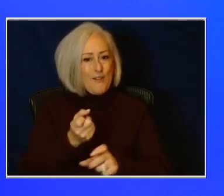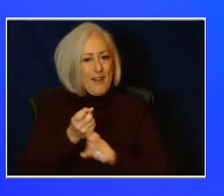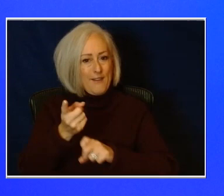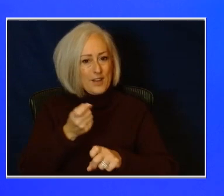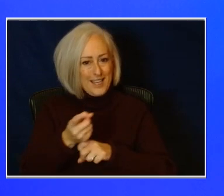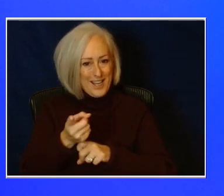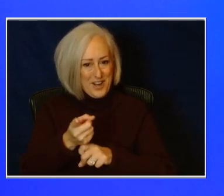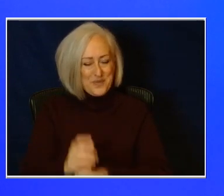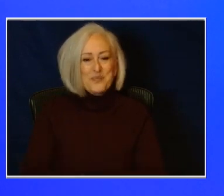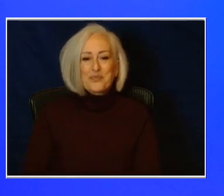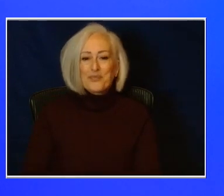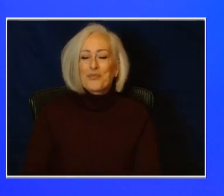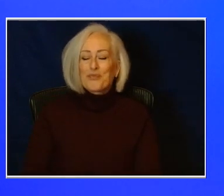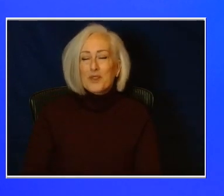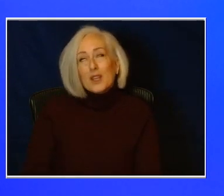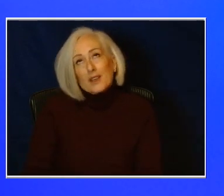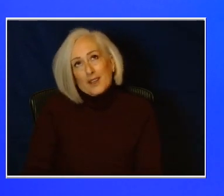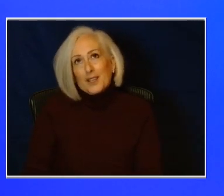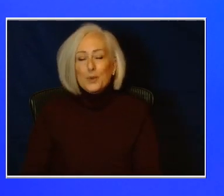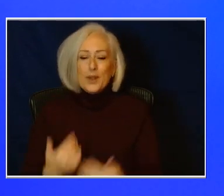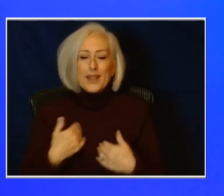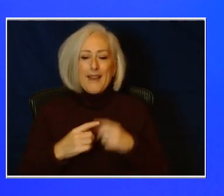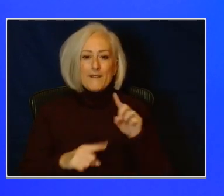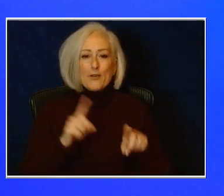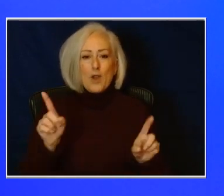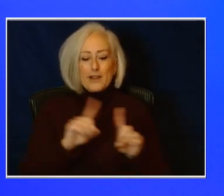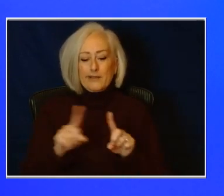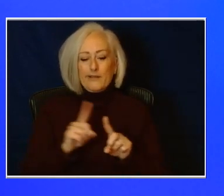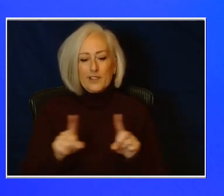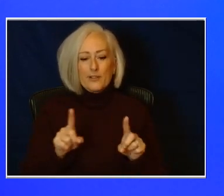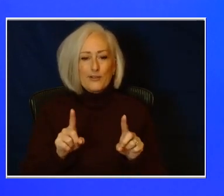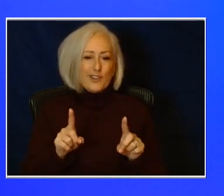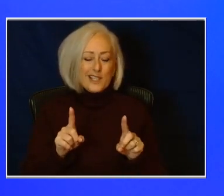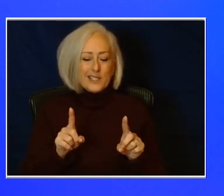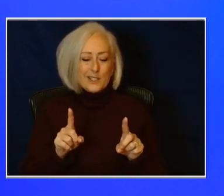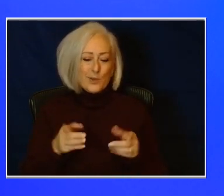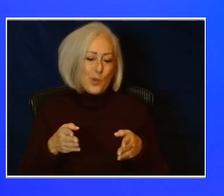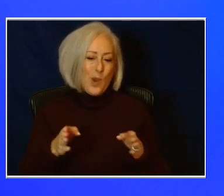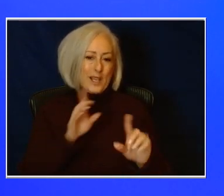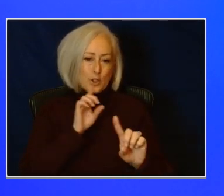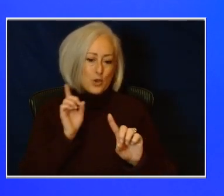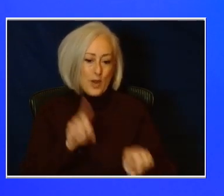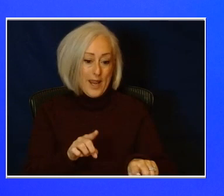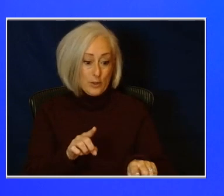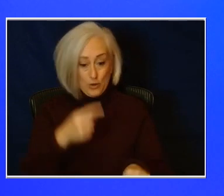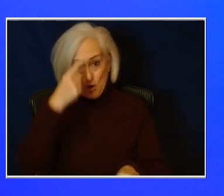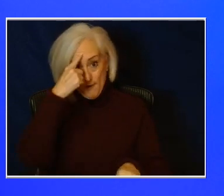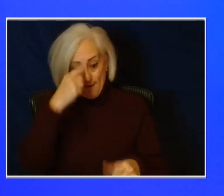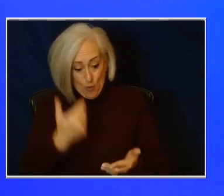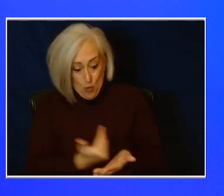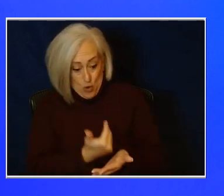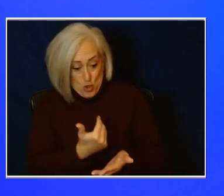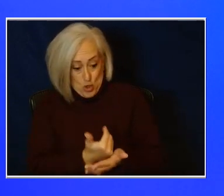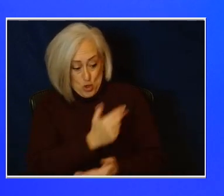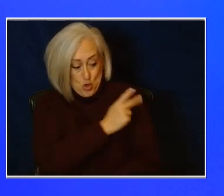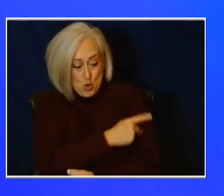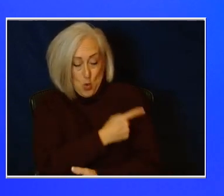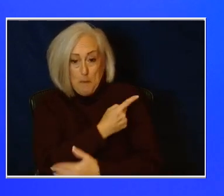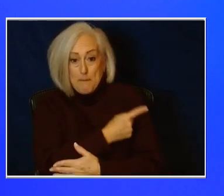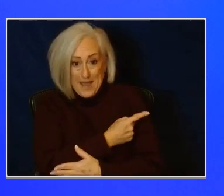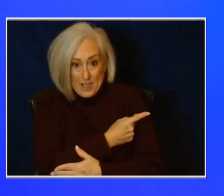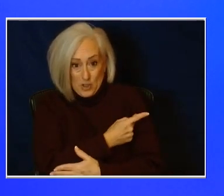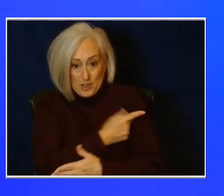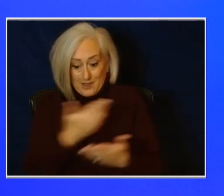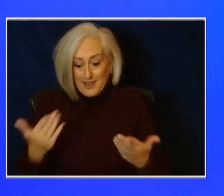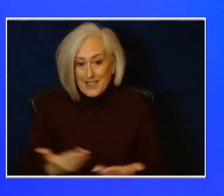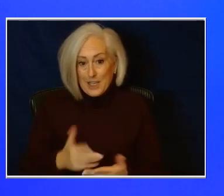to answer that question. In terms of new patients that we see here at the 39th